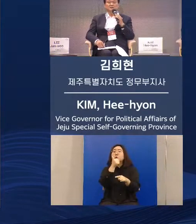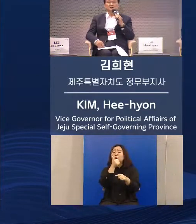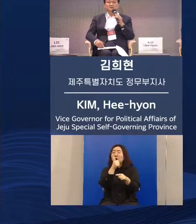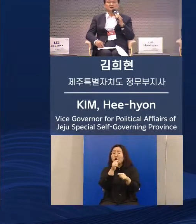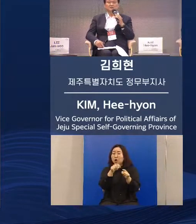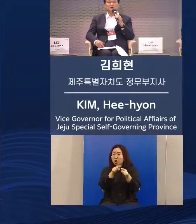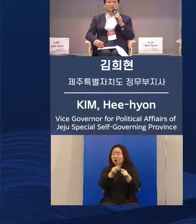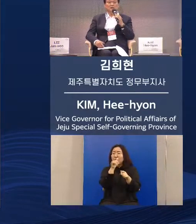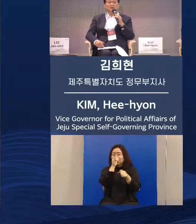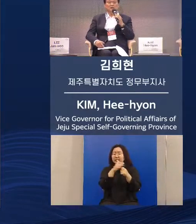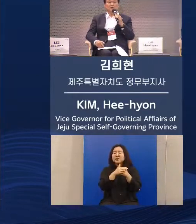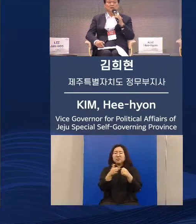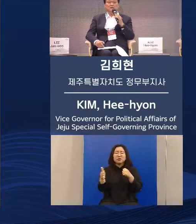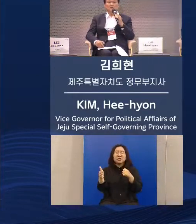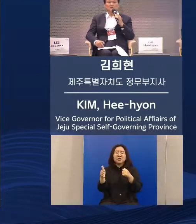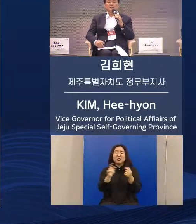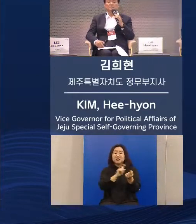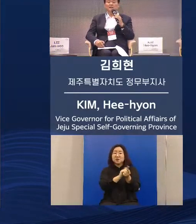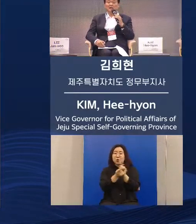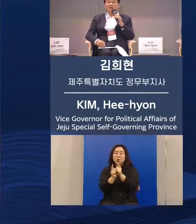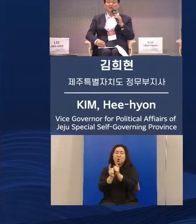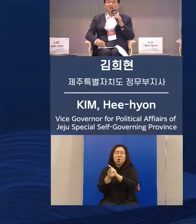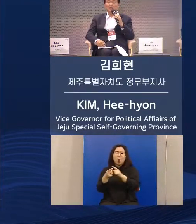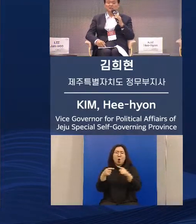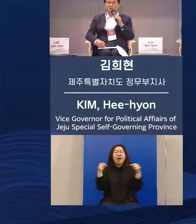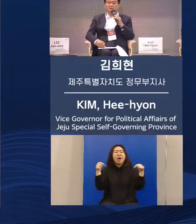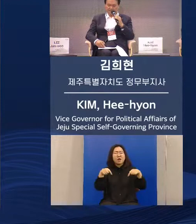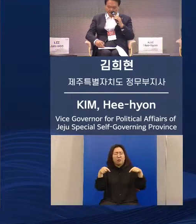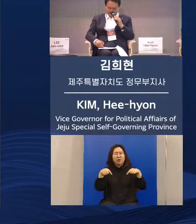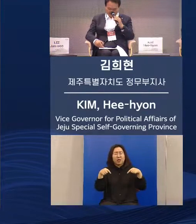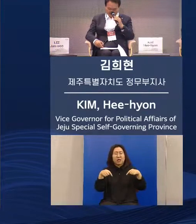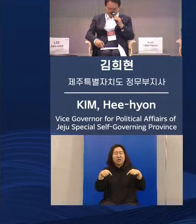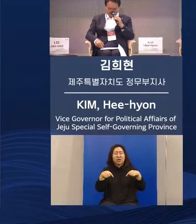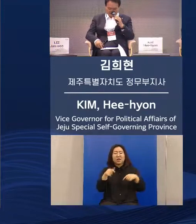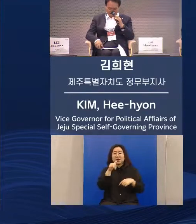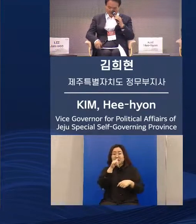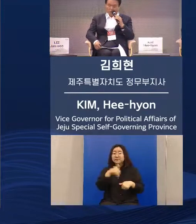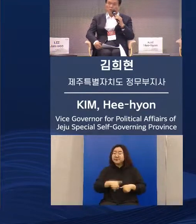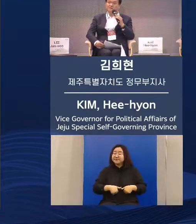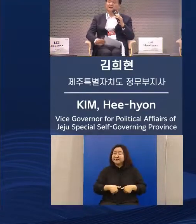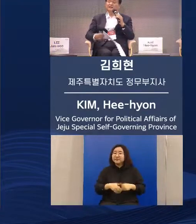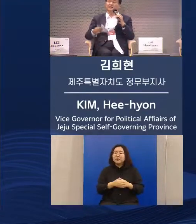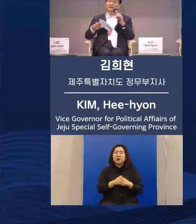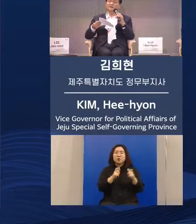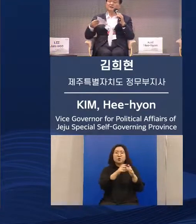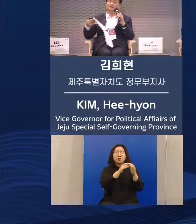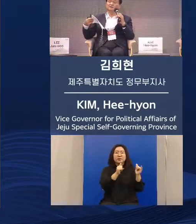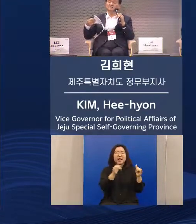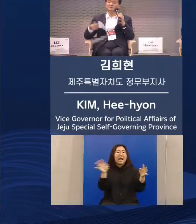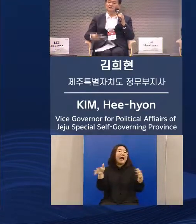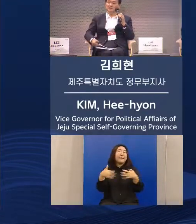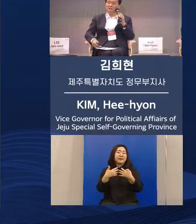Sign language interpretation is a bridge between the society and the people with hearing loss, which requires a